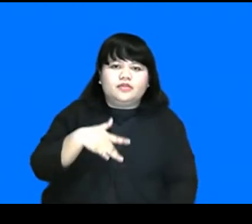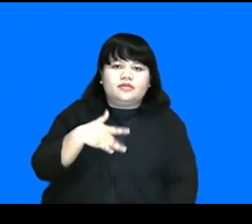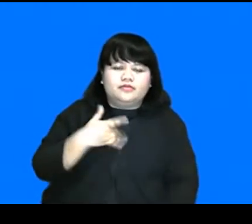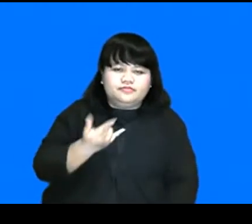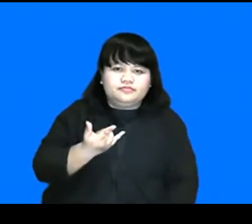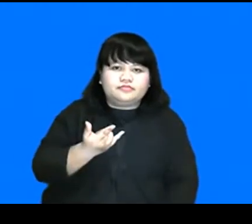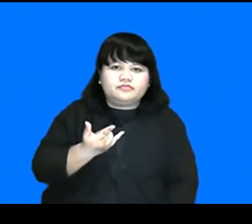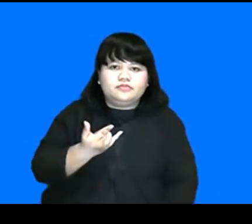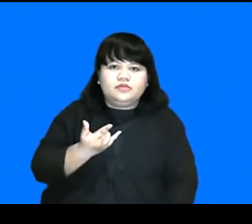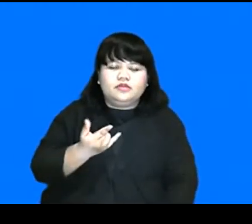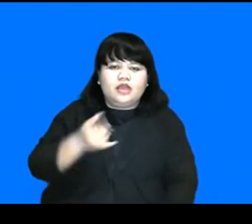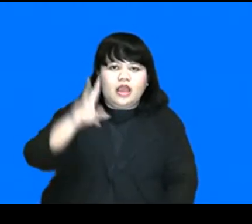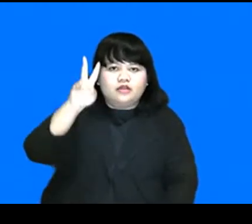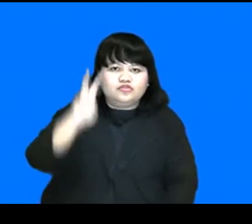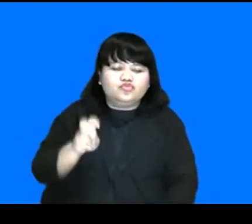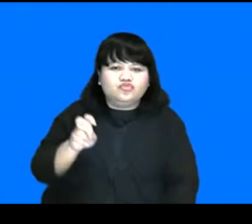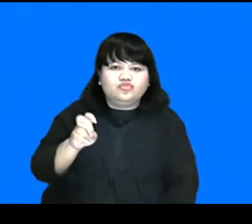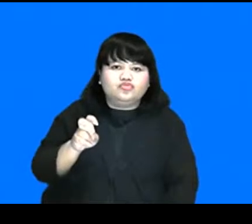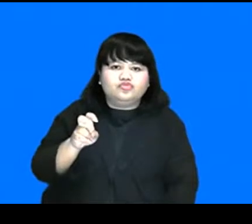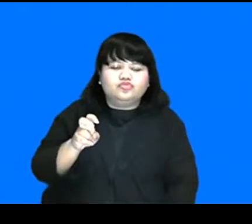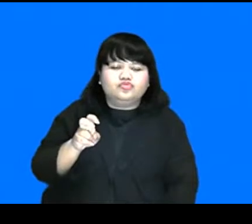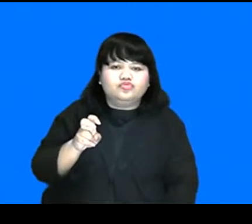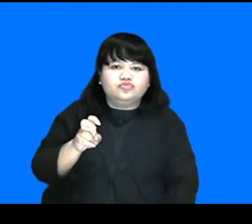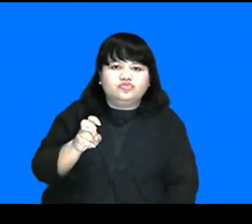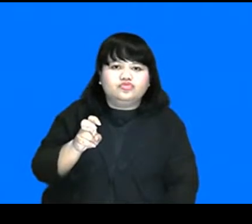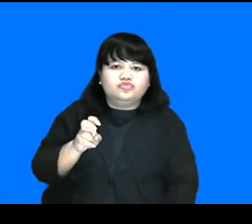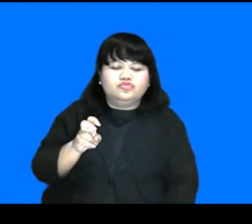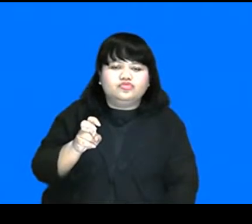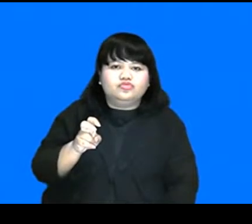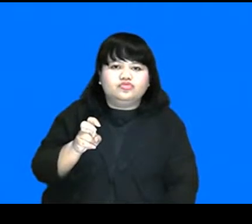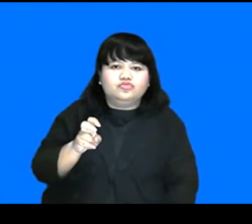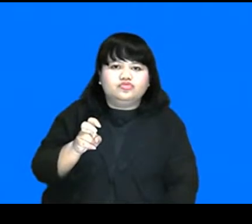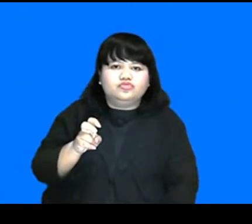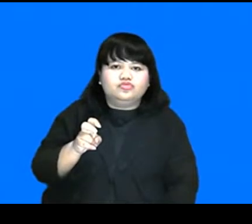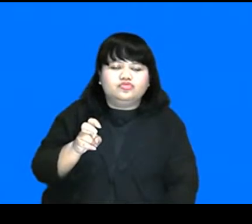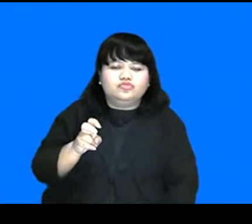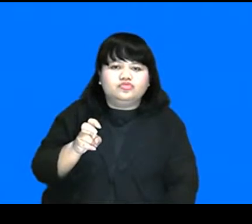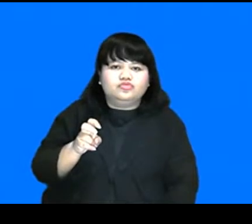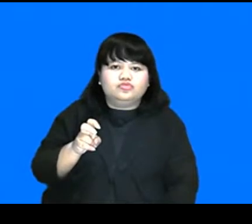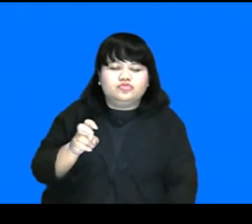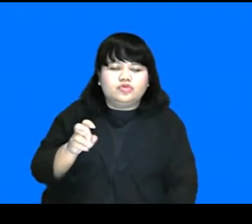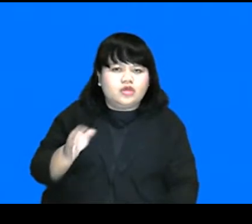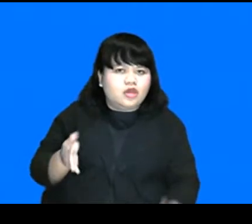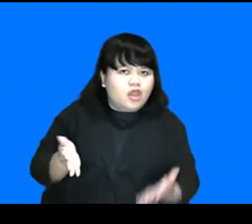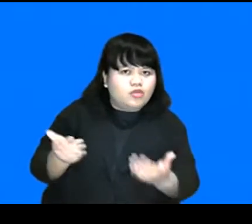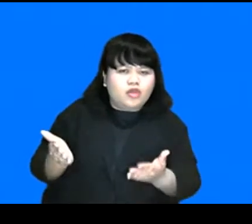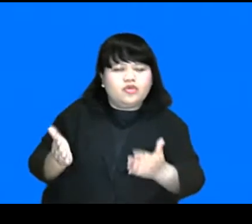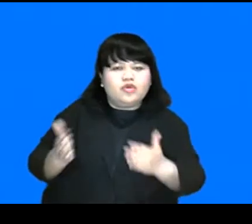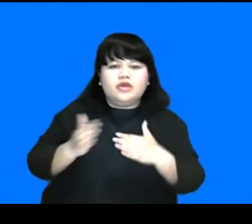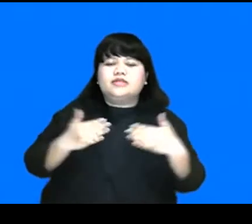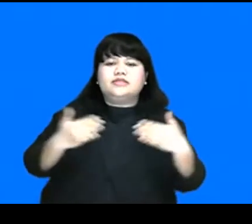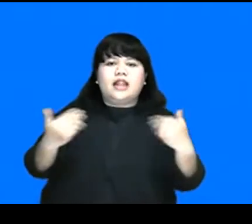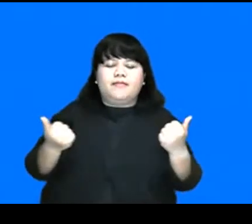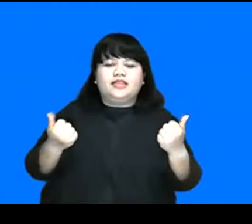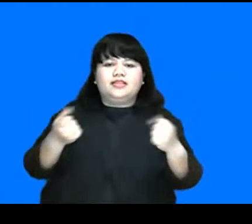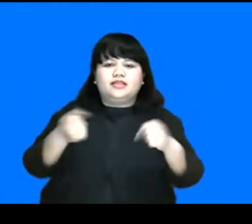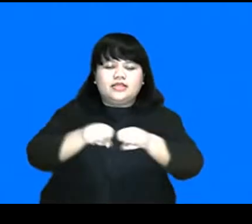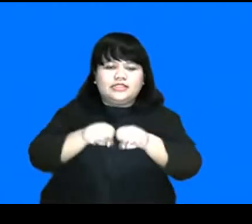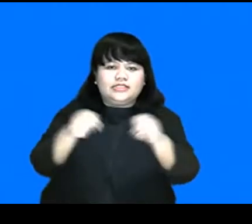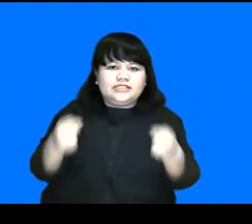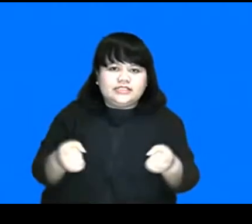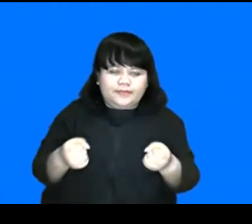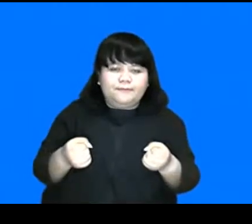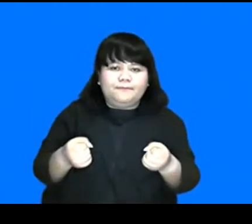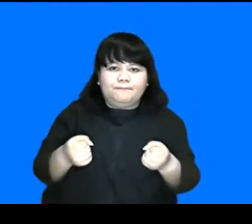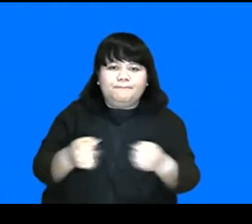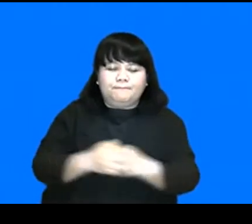from crashing, to save the capitalism from crashing. So this may be a rescue tool. However,